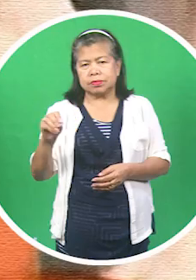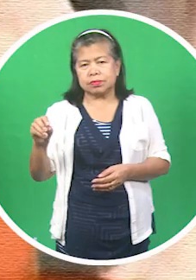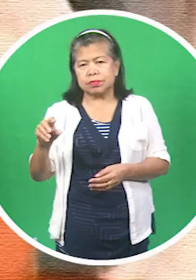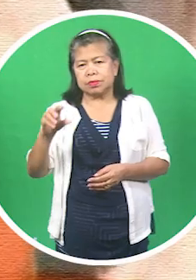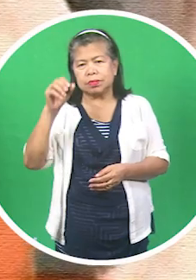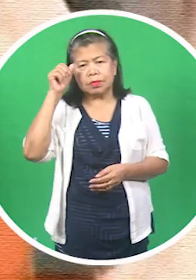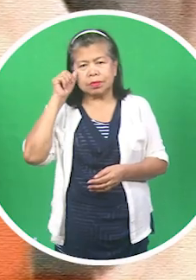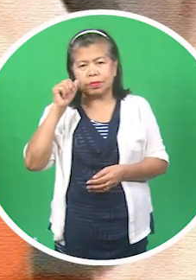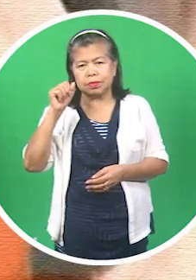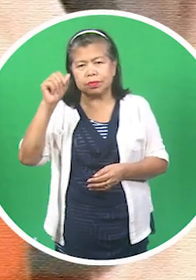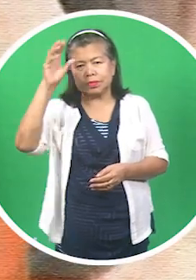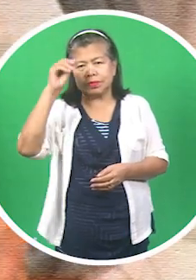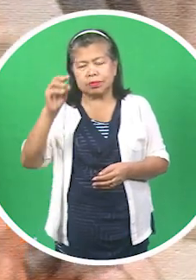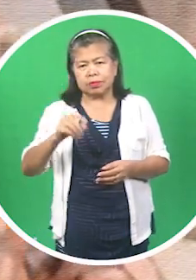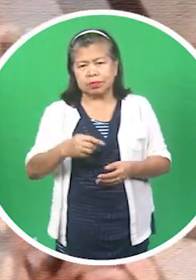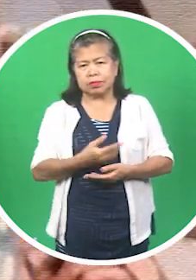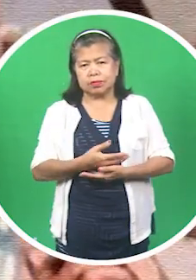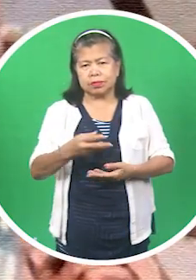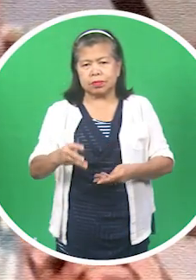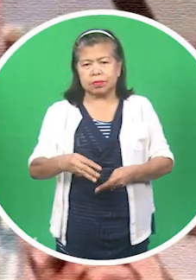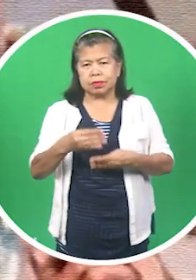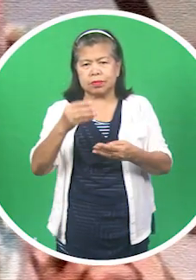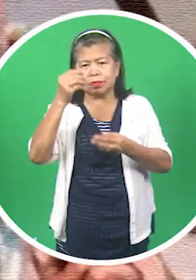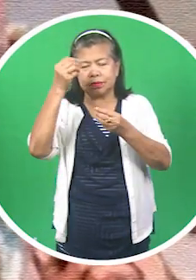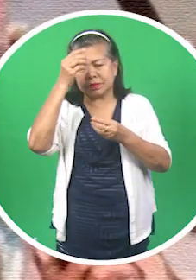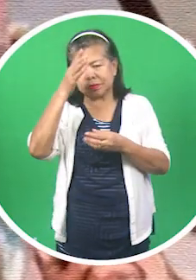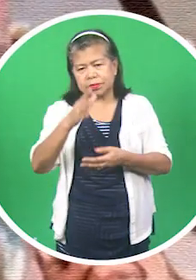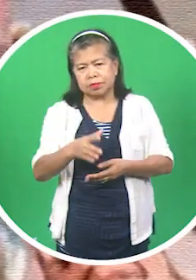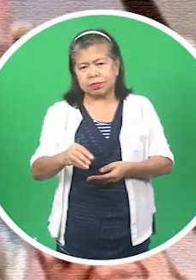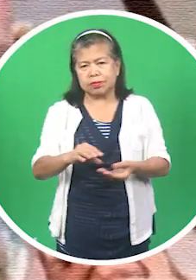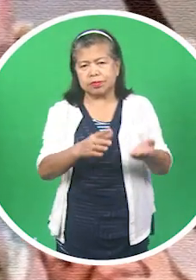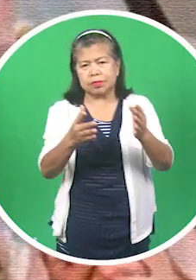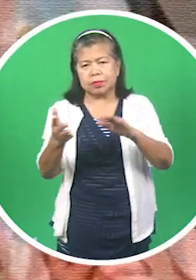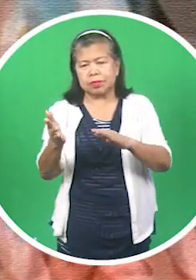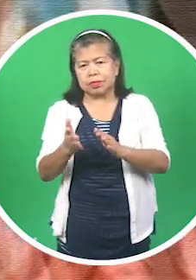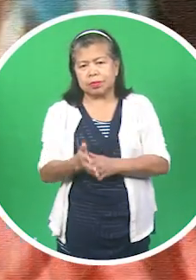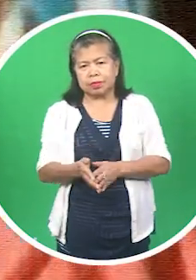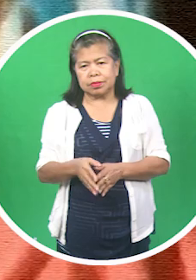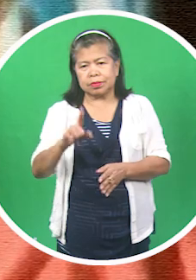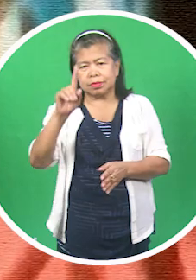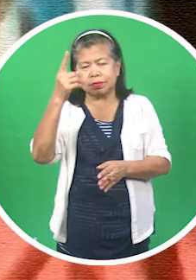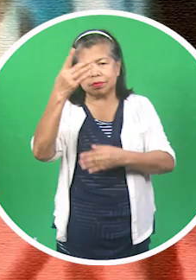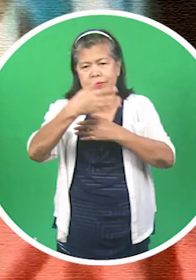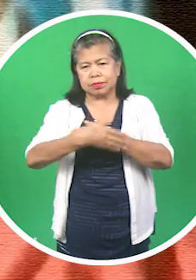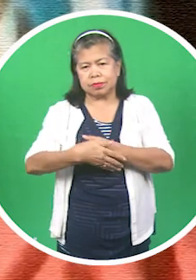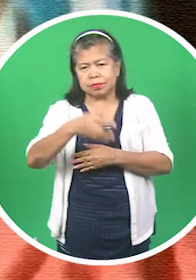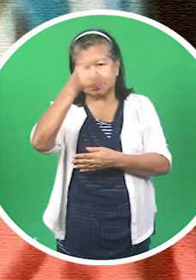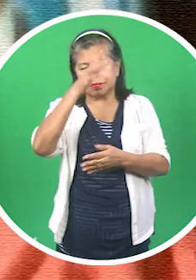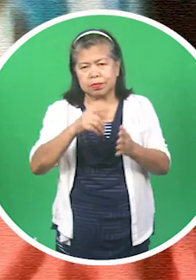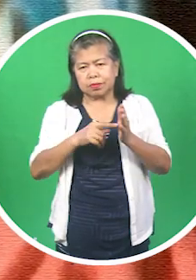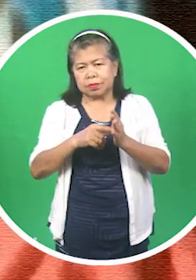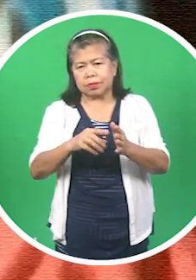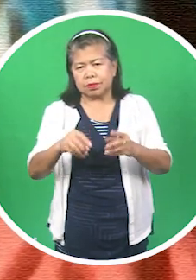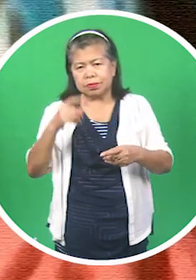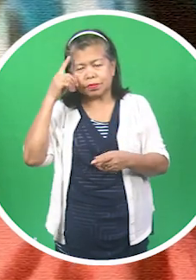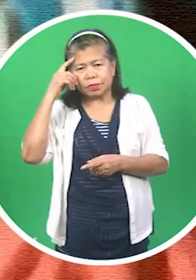Solomon, the son of King David, became the new king when his father died. One night,